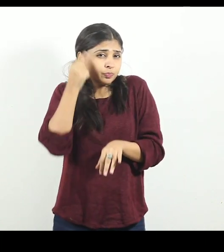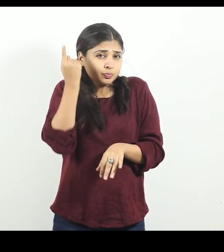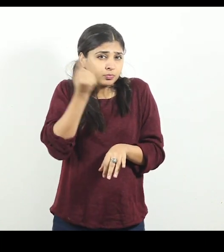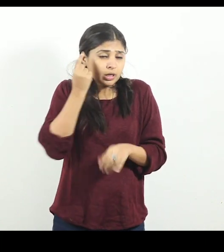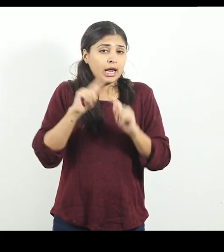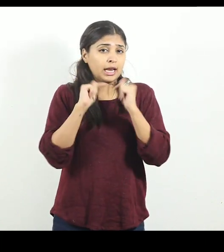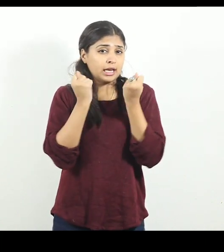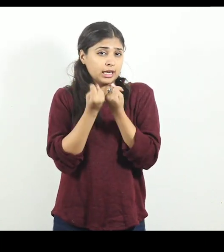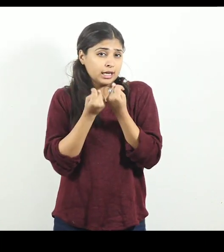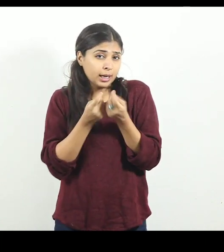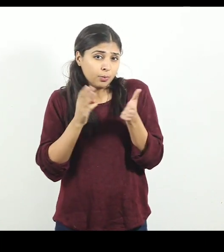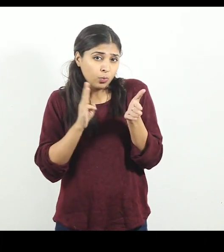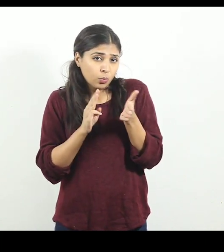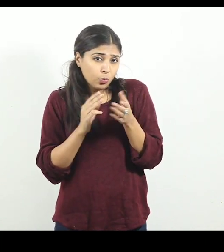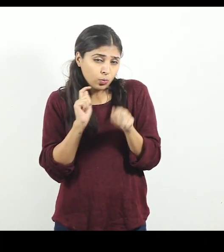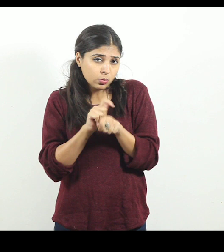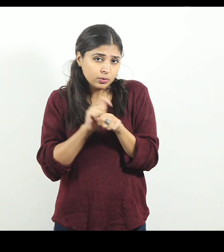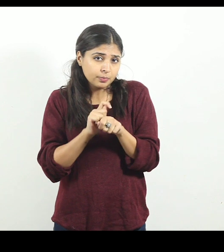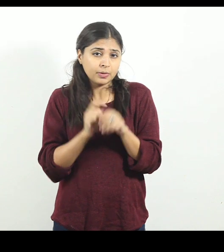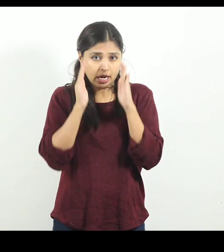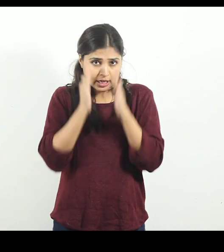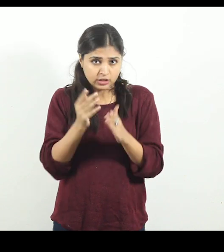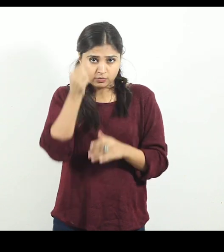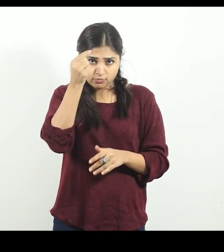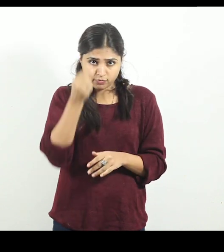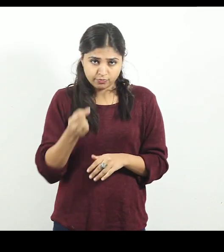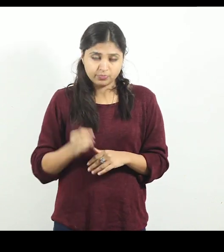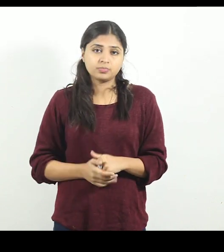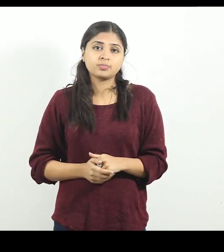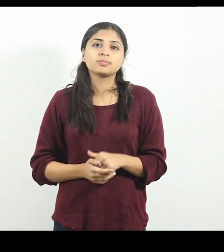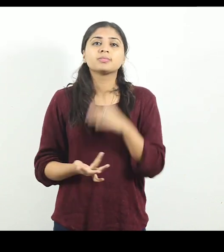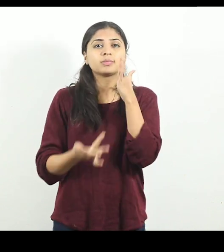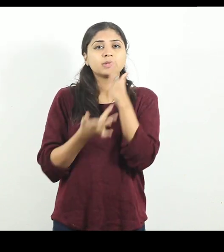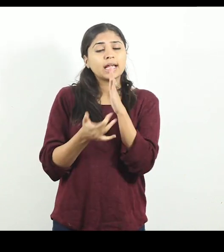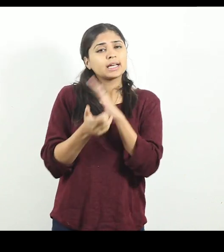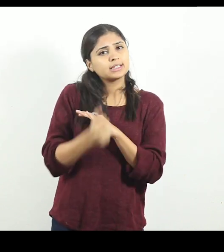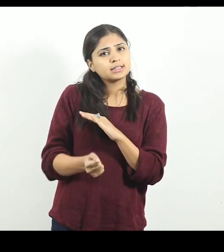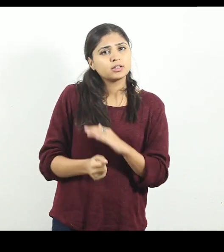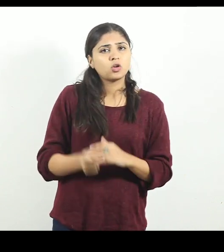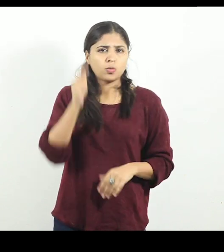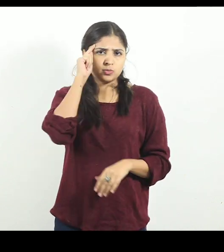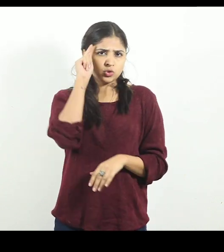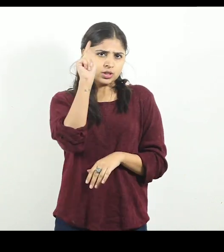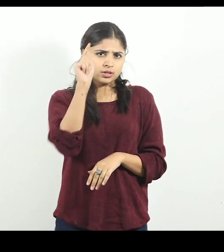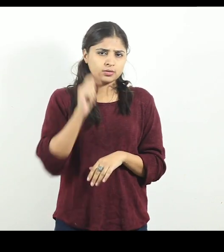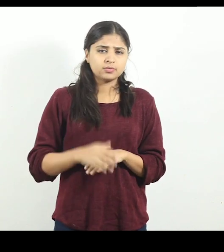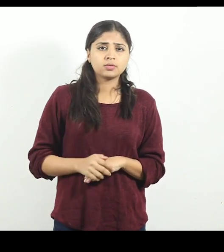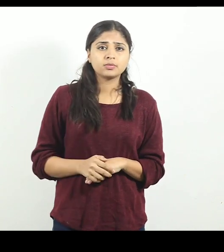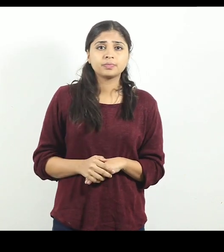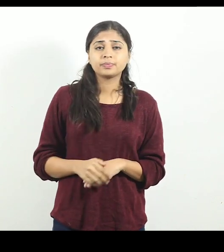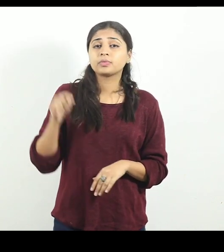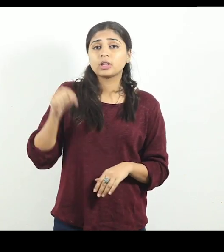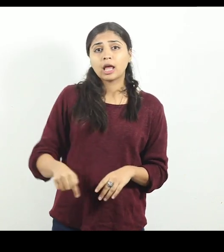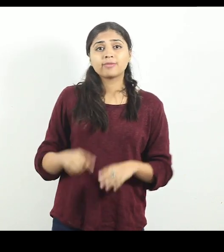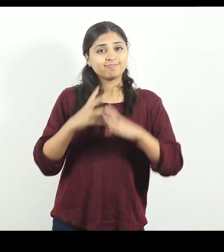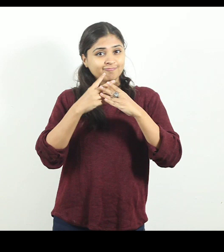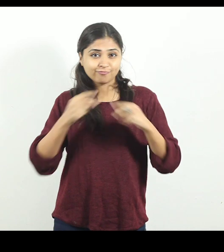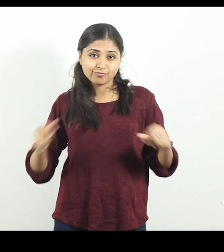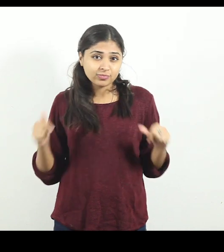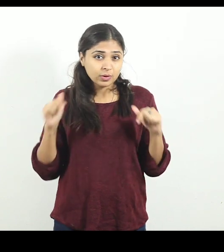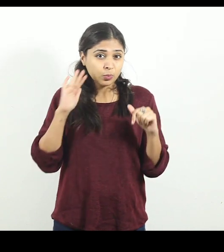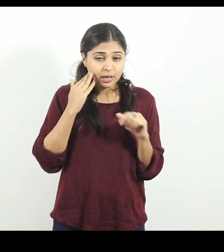teamwork, then attention to details. Technical skills. At the end of this session, you will be able